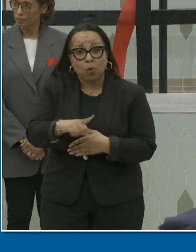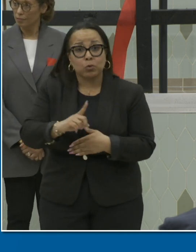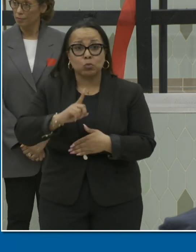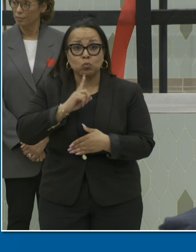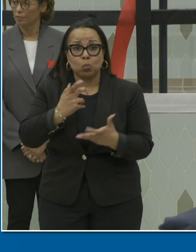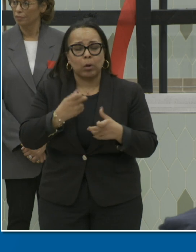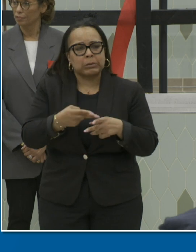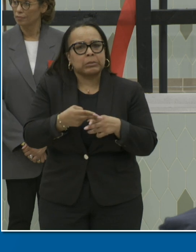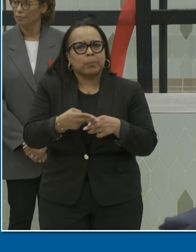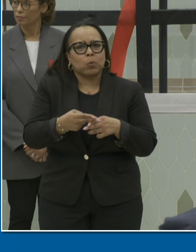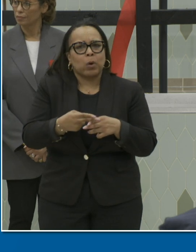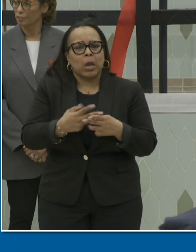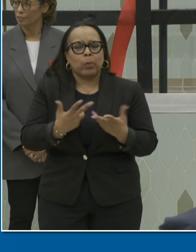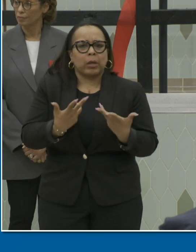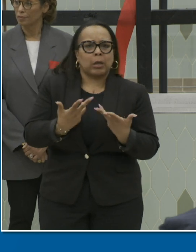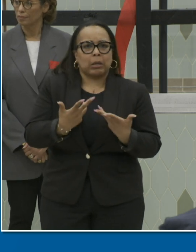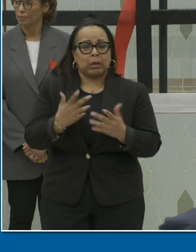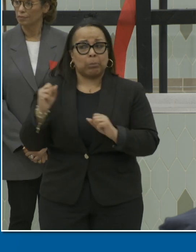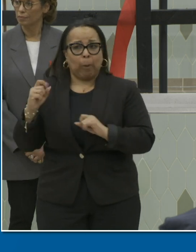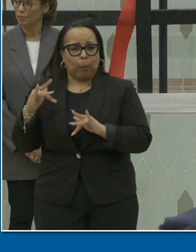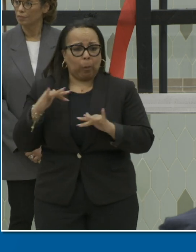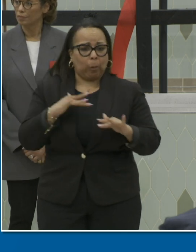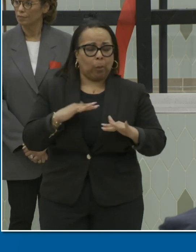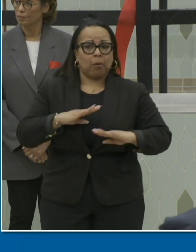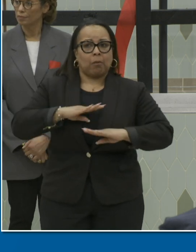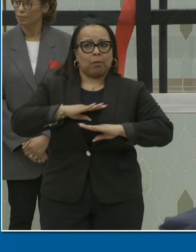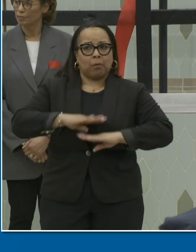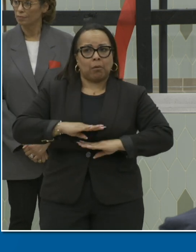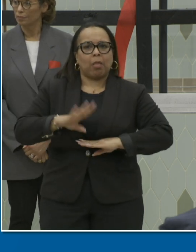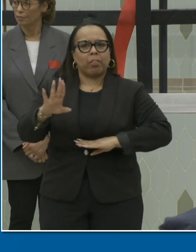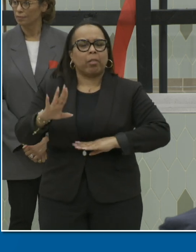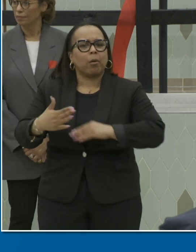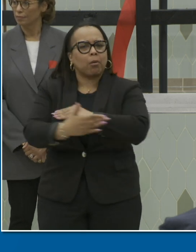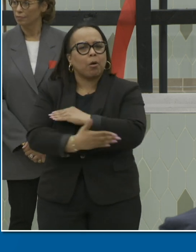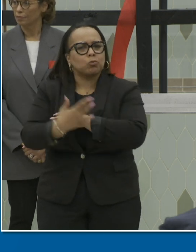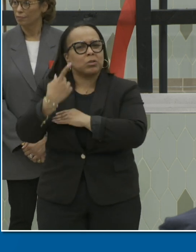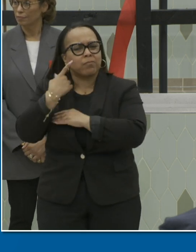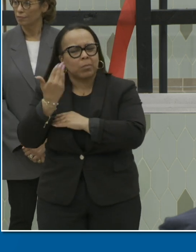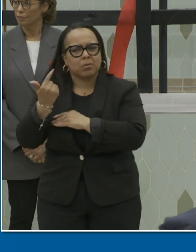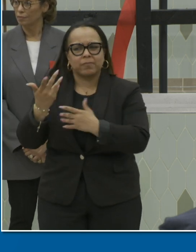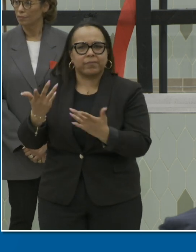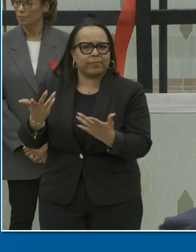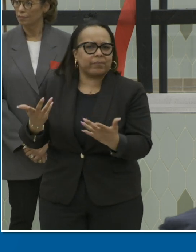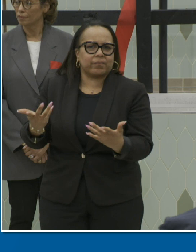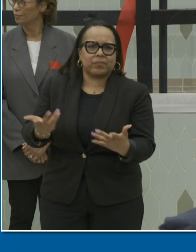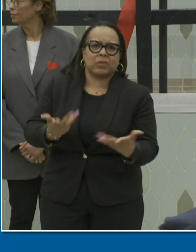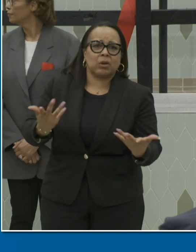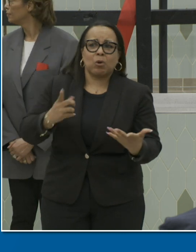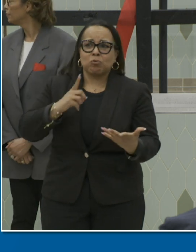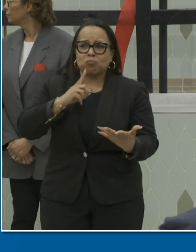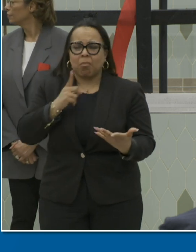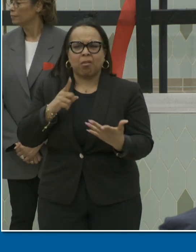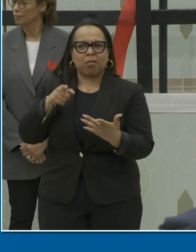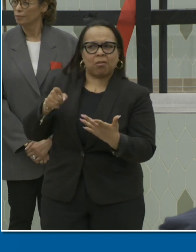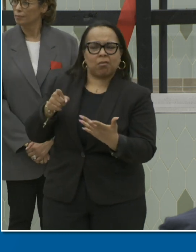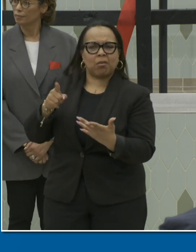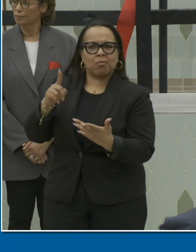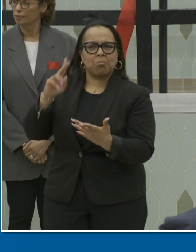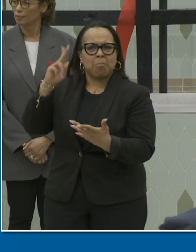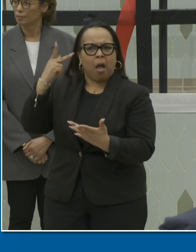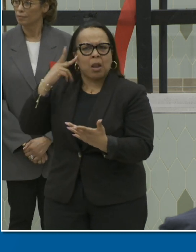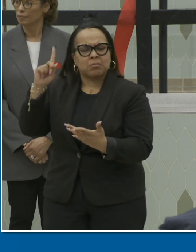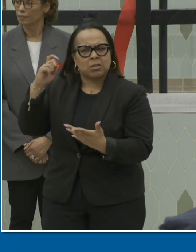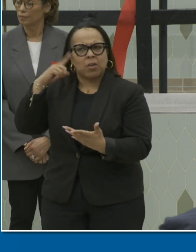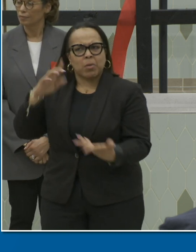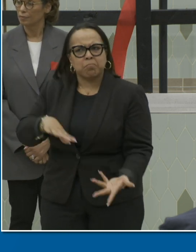are seeking temporary shelter, who are fleeing their countries because of, you know, foreign policy that has